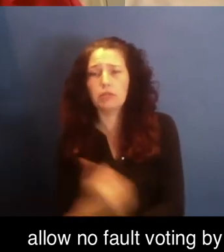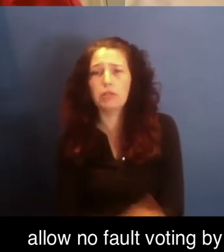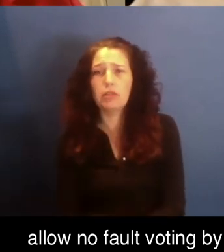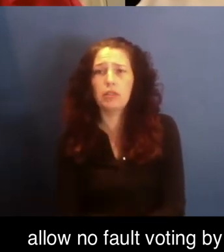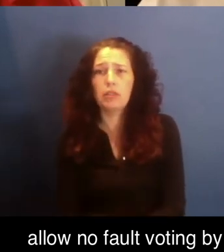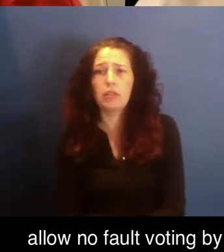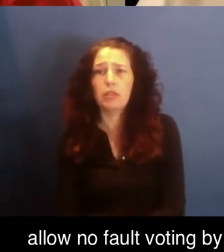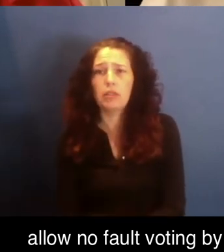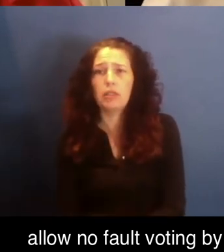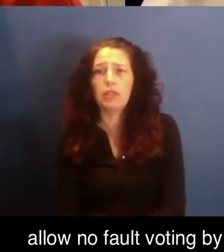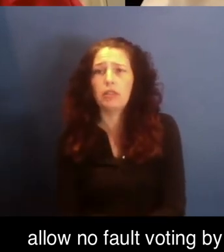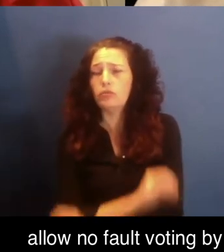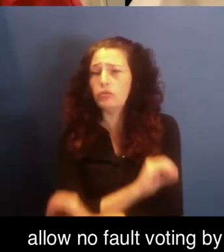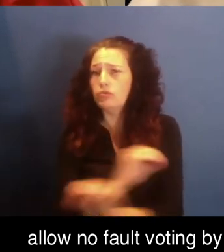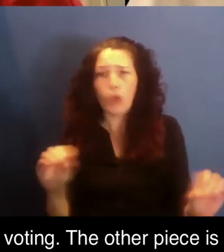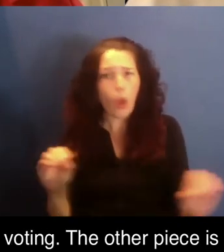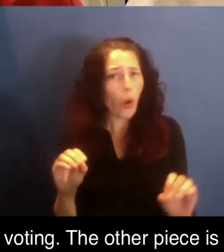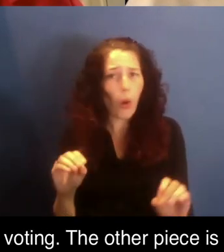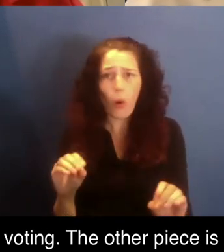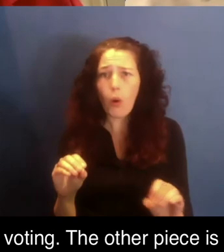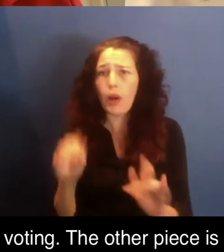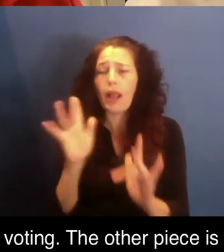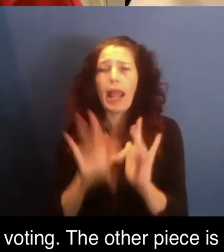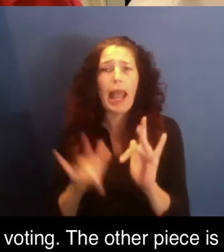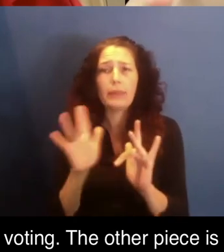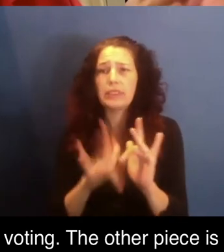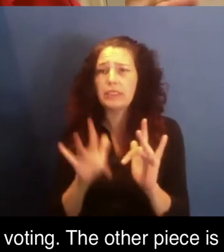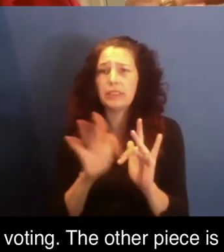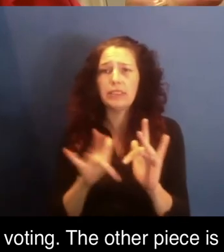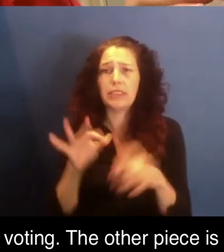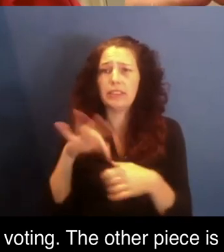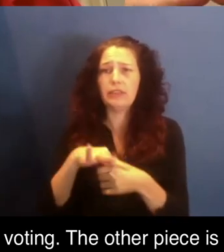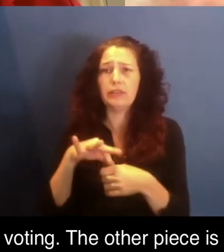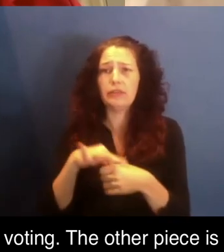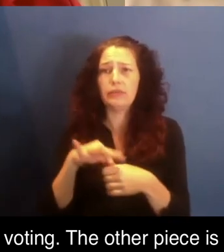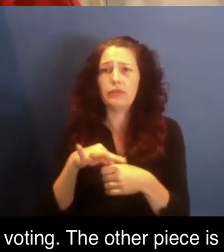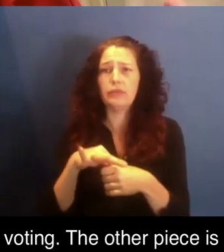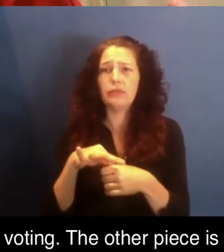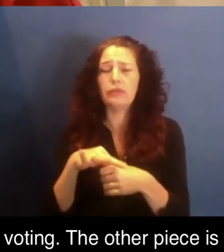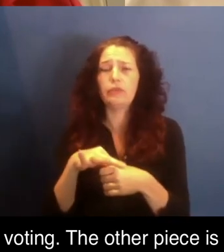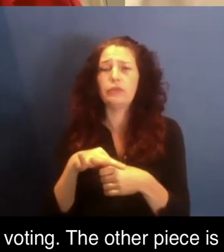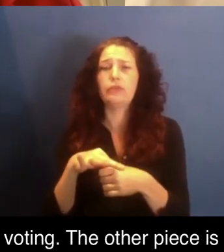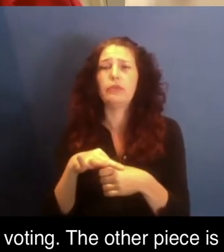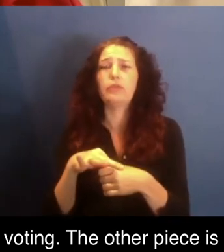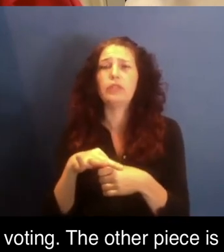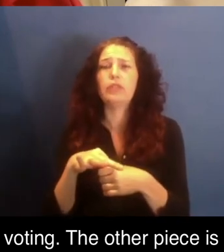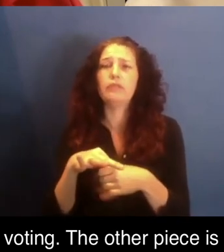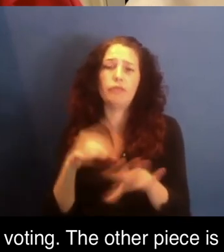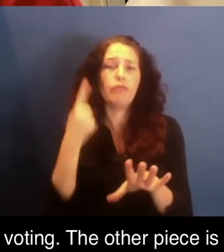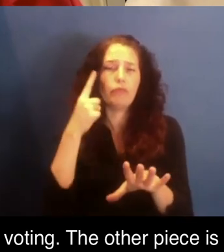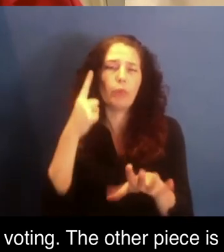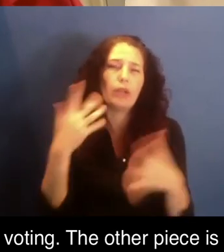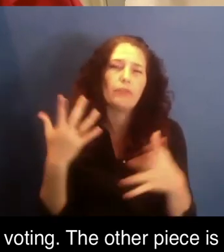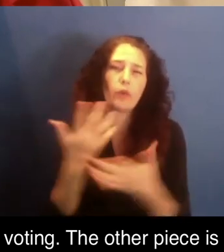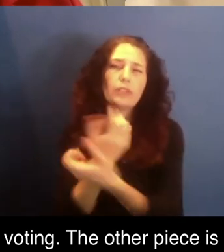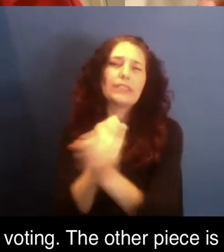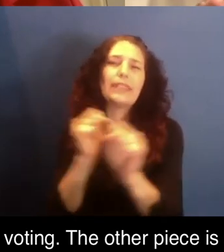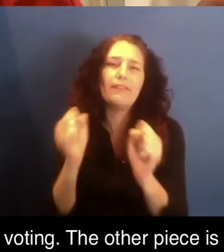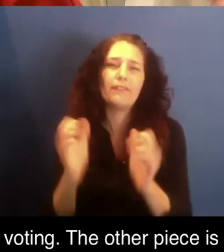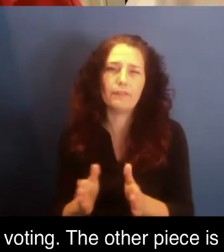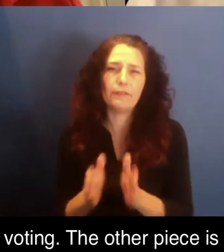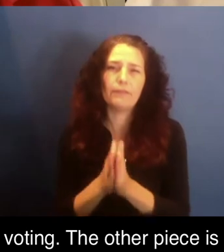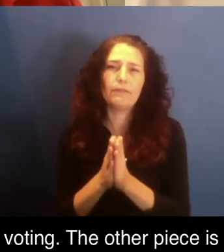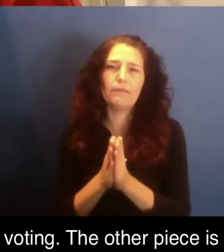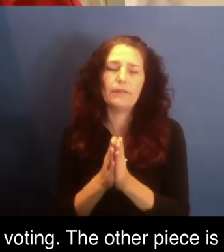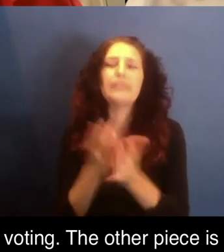absentee to have safer, you know, safer voting. Um, the other piece is on both the, on both the food